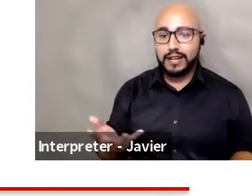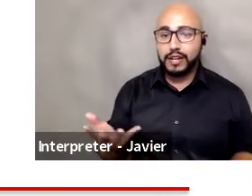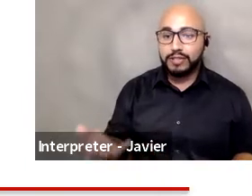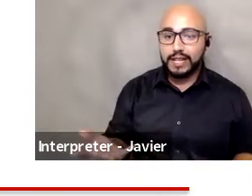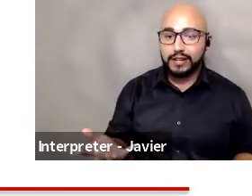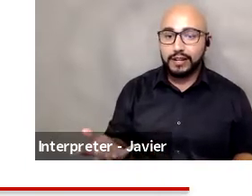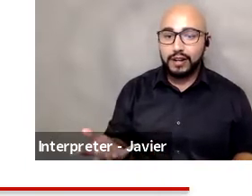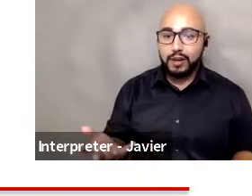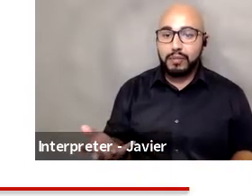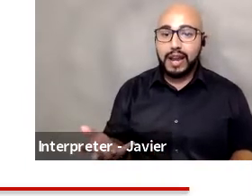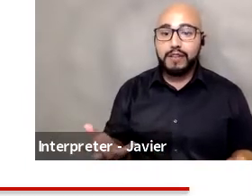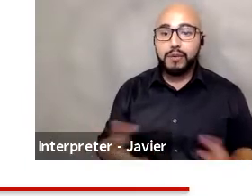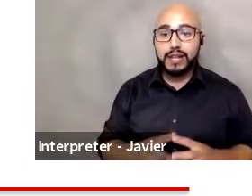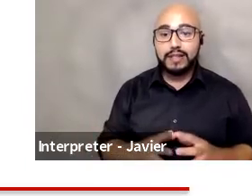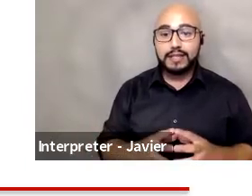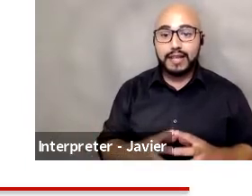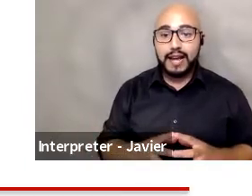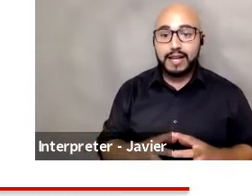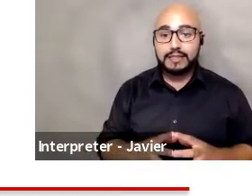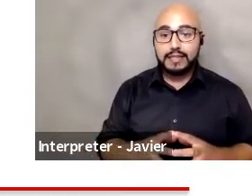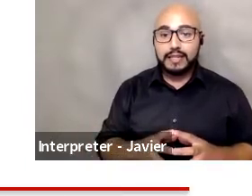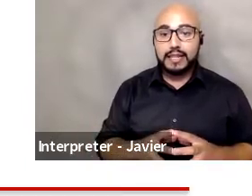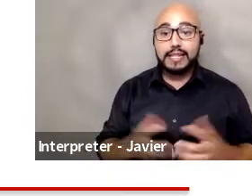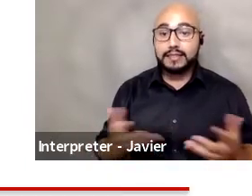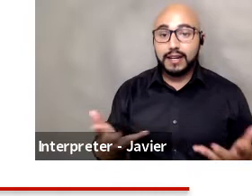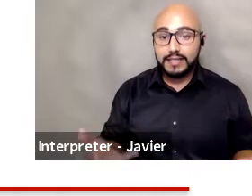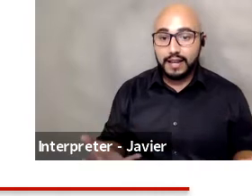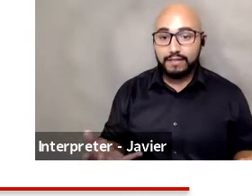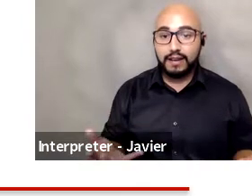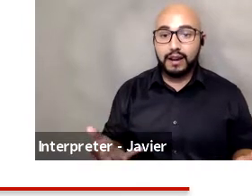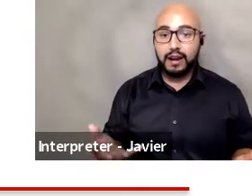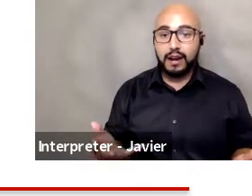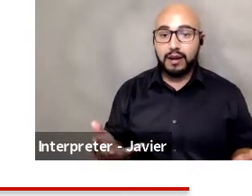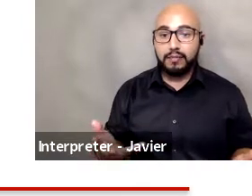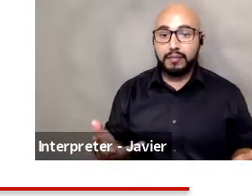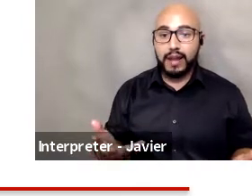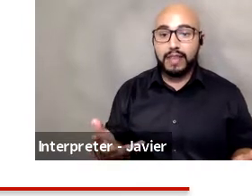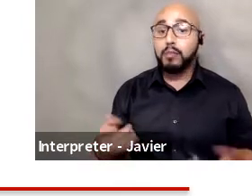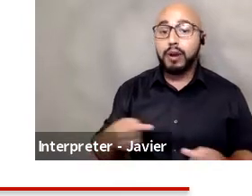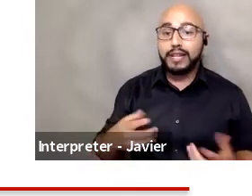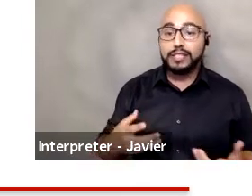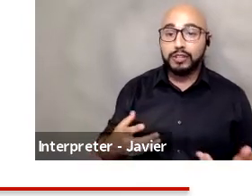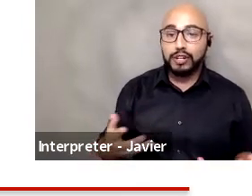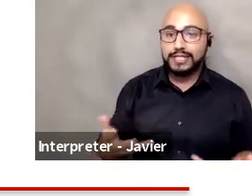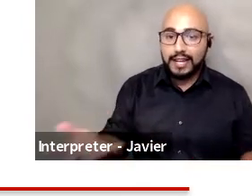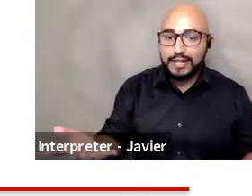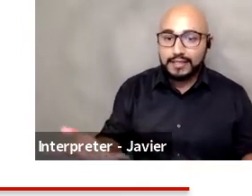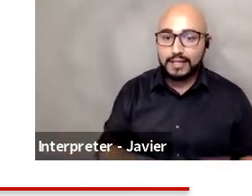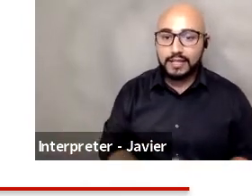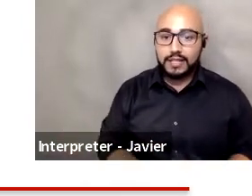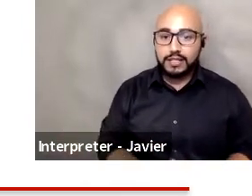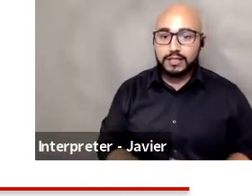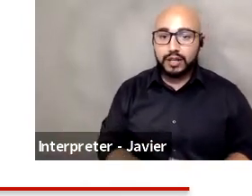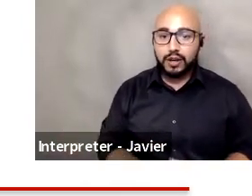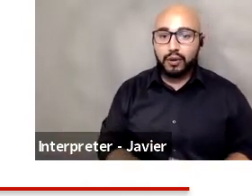they get a note taker, but everyone in this class is not deaf. And the point is to learn